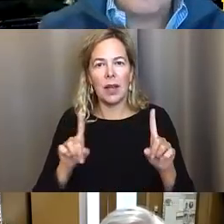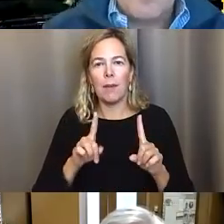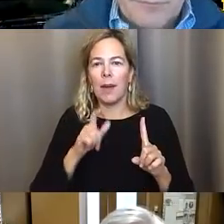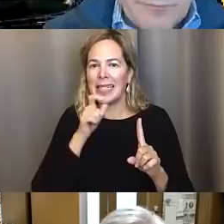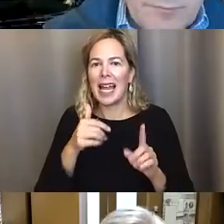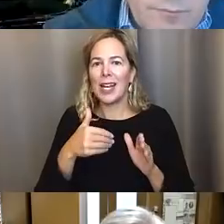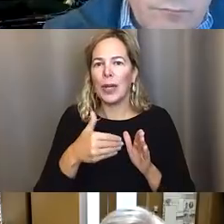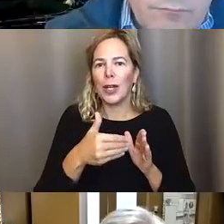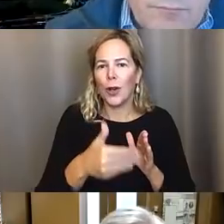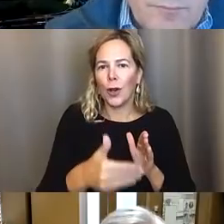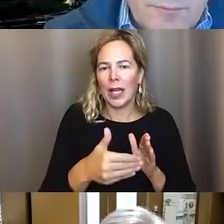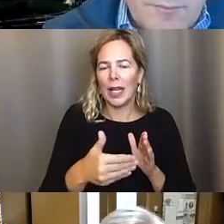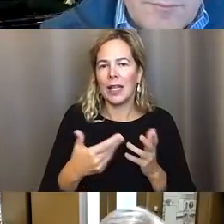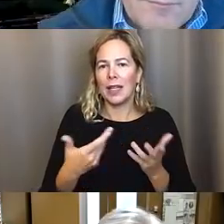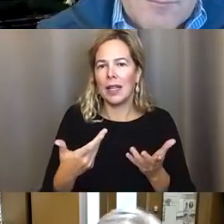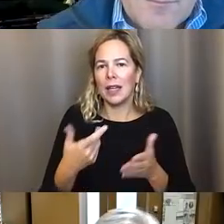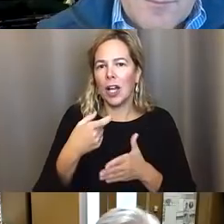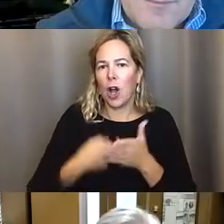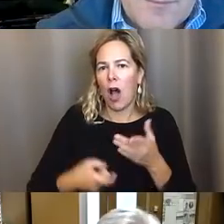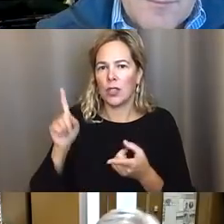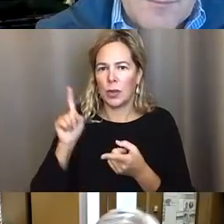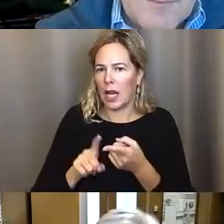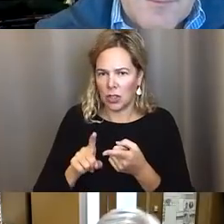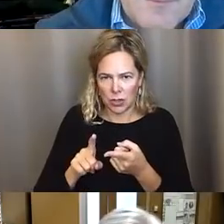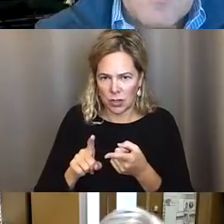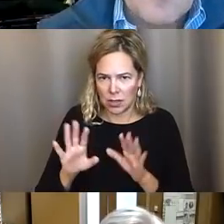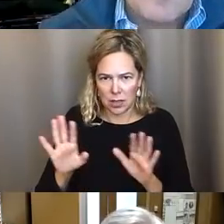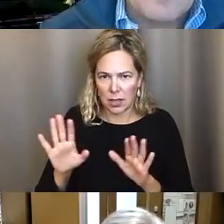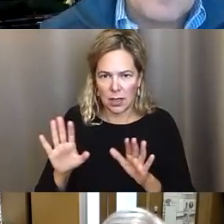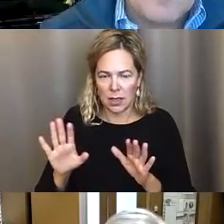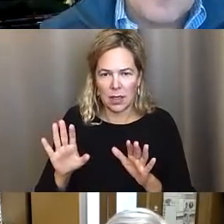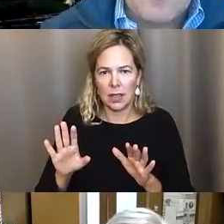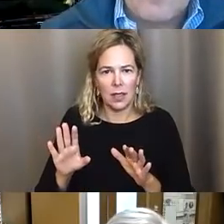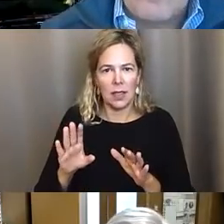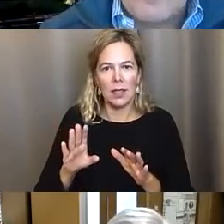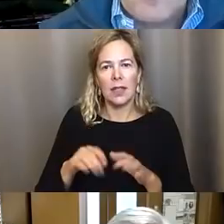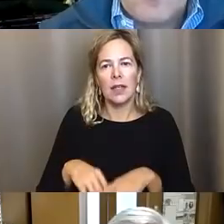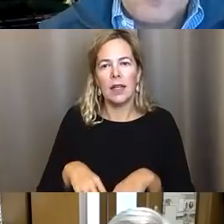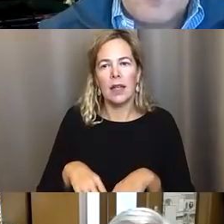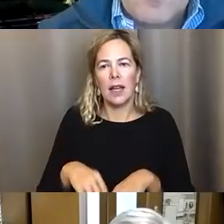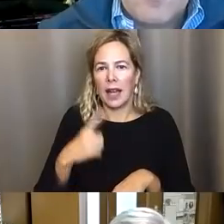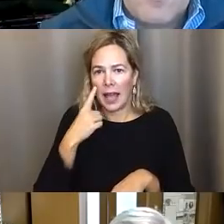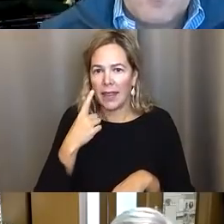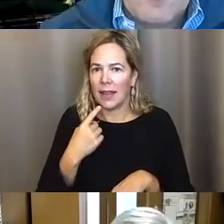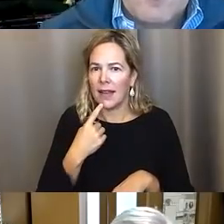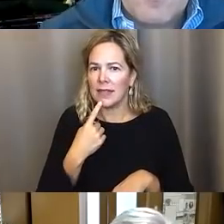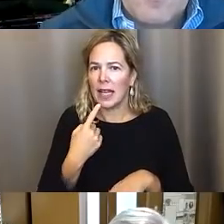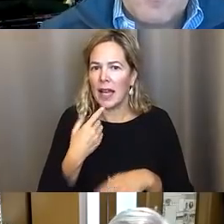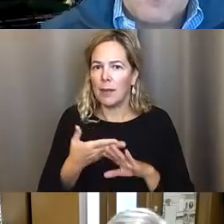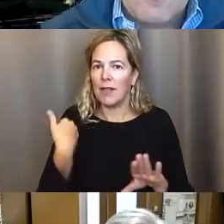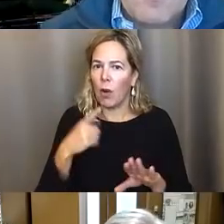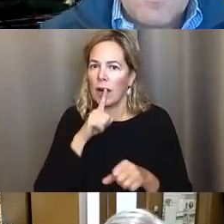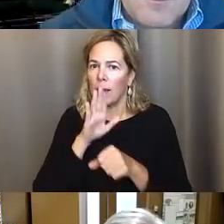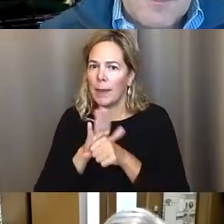recurring cost reduction in any regard. There was never, and I think I've said before, I commit to you, we will